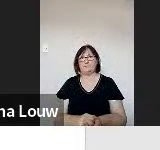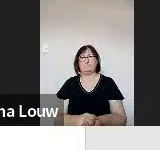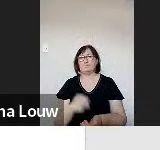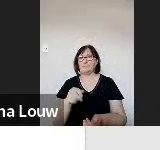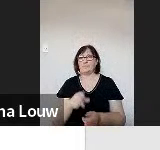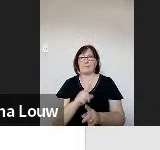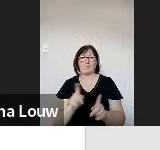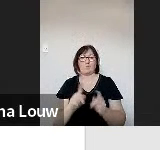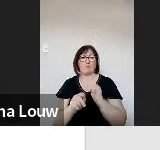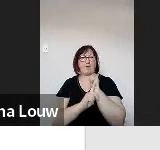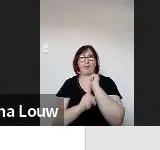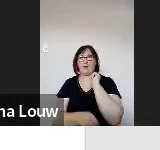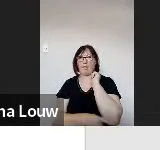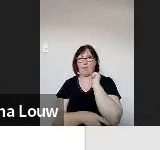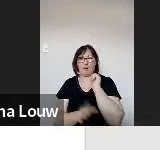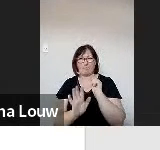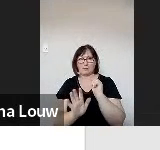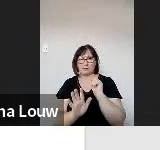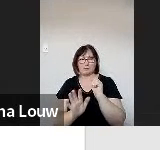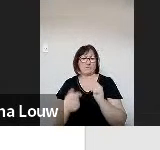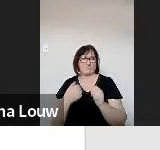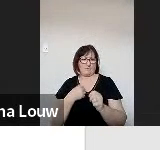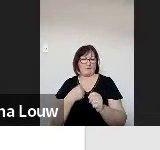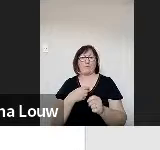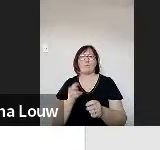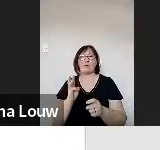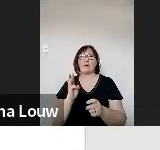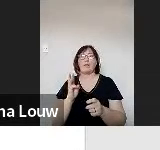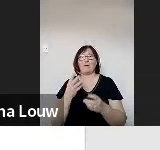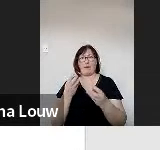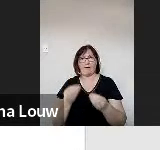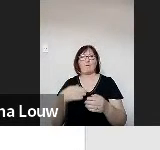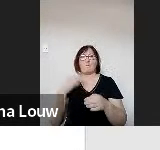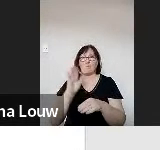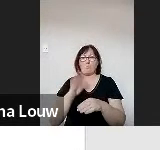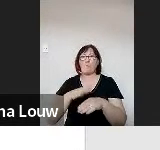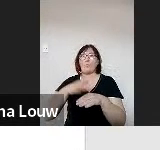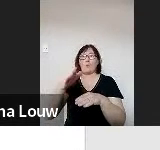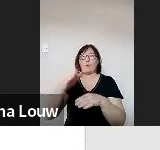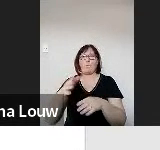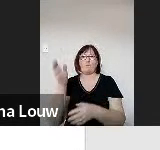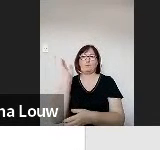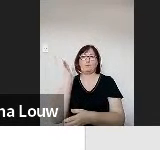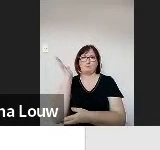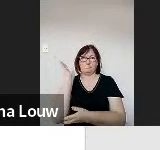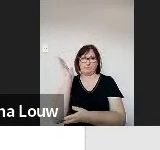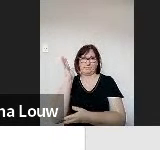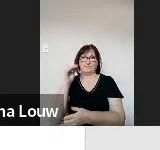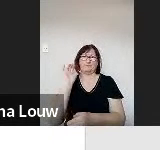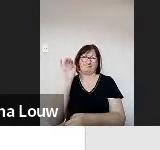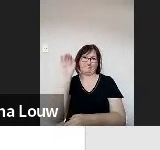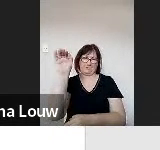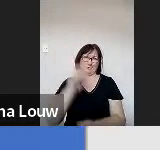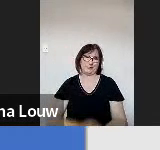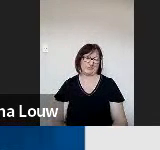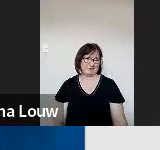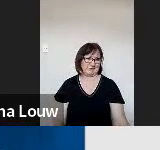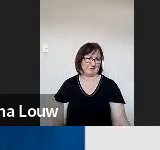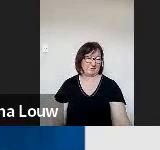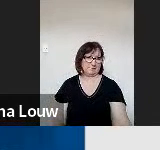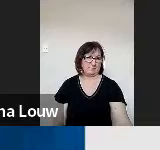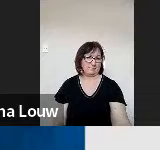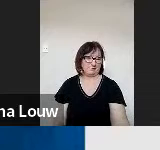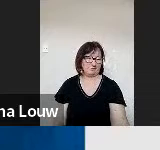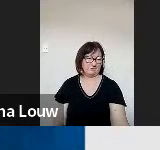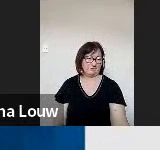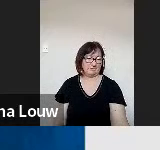have many, many more webinars to come. And we invite you to please take care of that. And please join us as the South